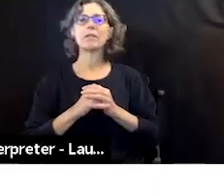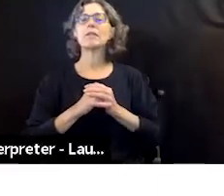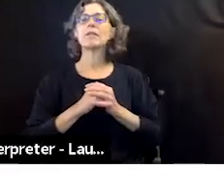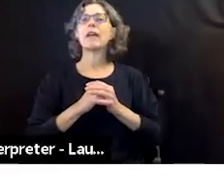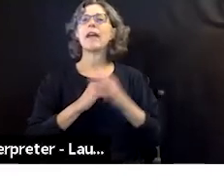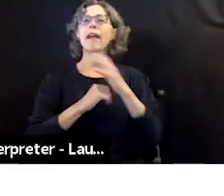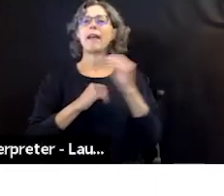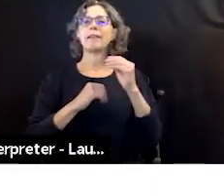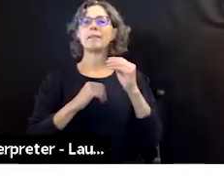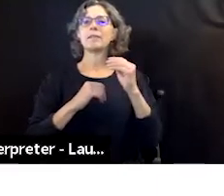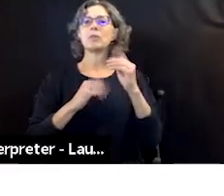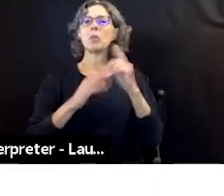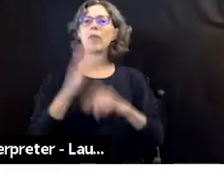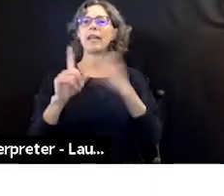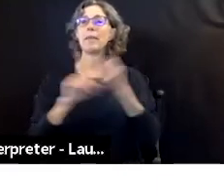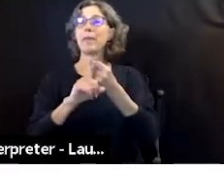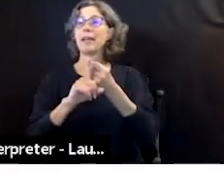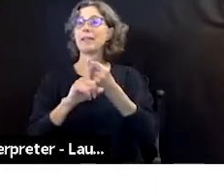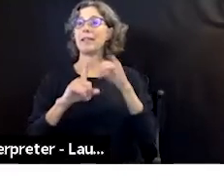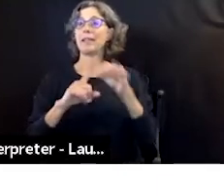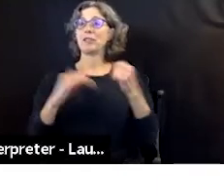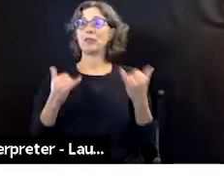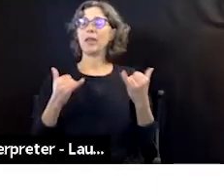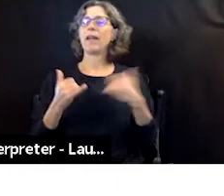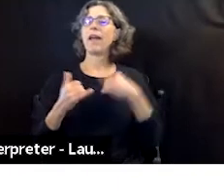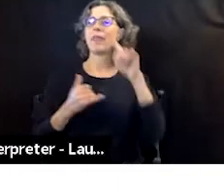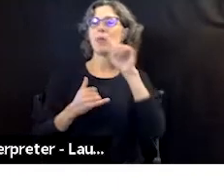today. The question, which I believe